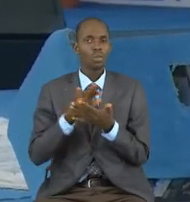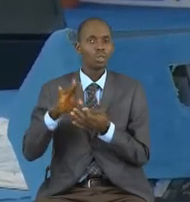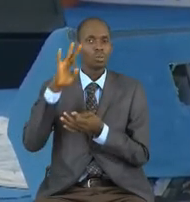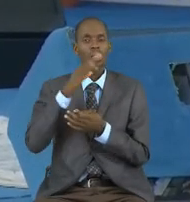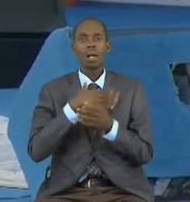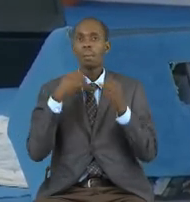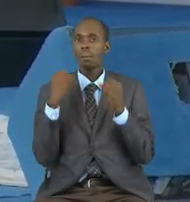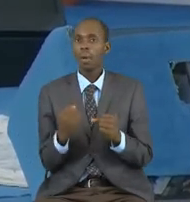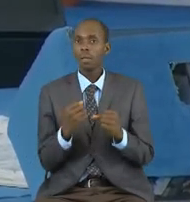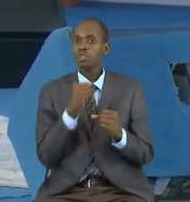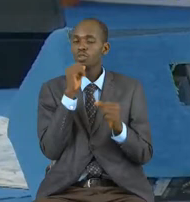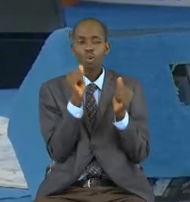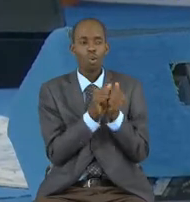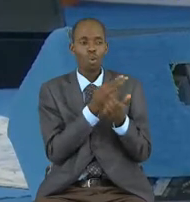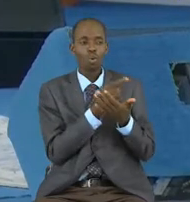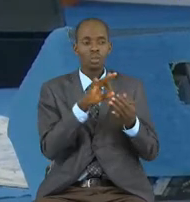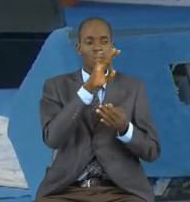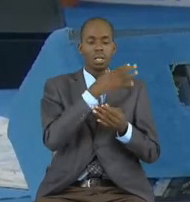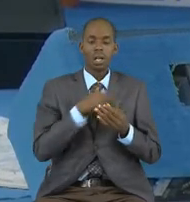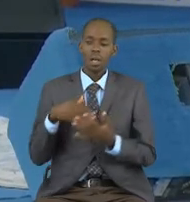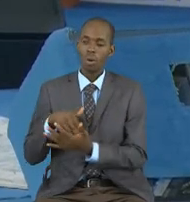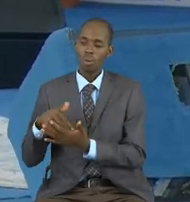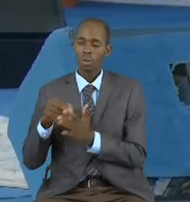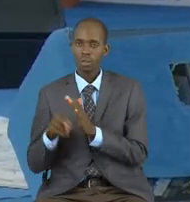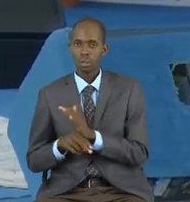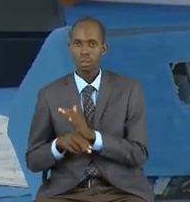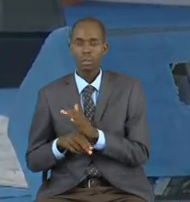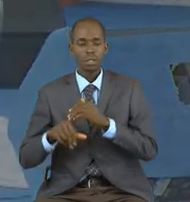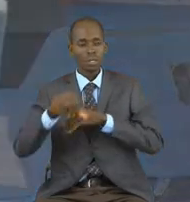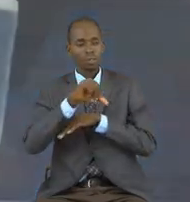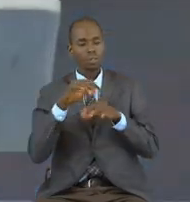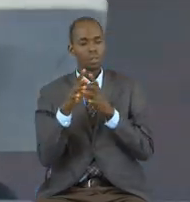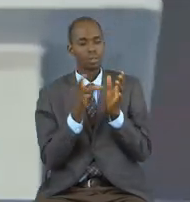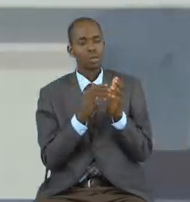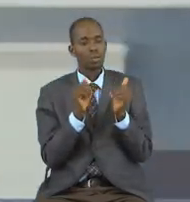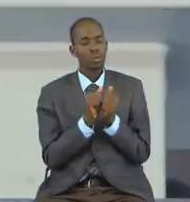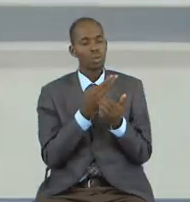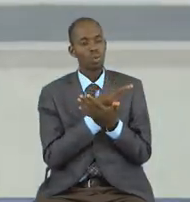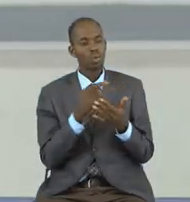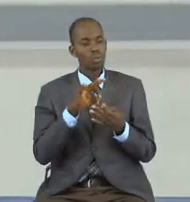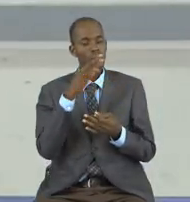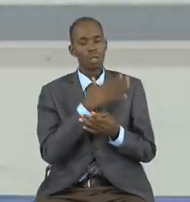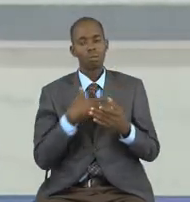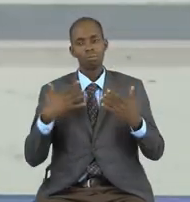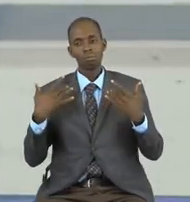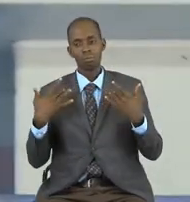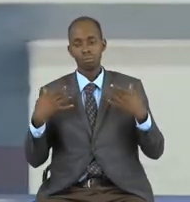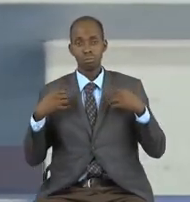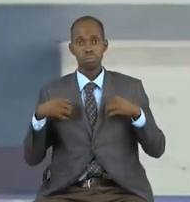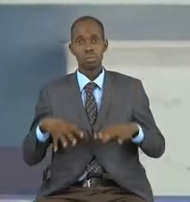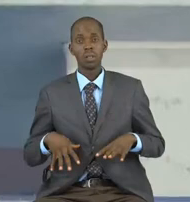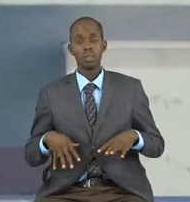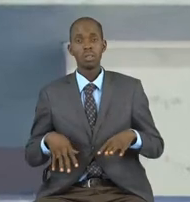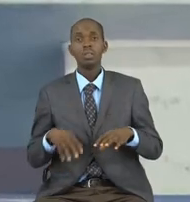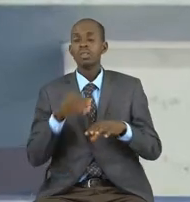and weakness. Anointed him not with the Holy Ghost and discouragement. And anointed him not with the